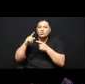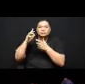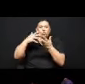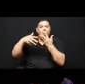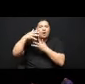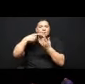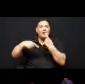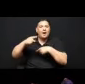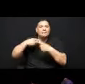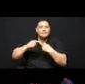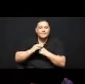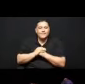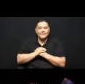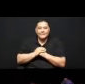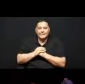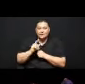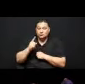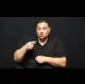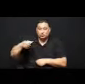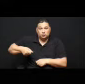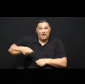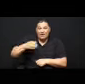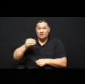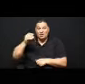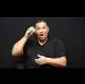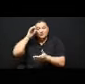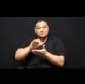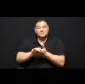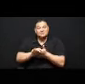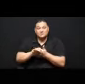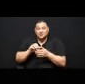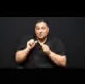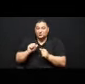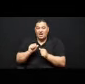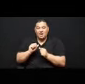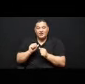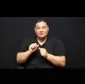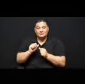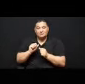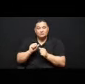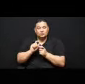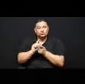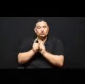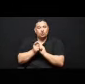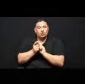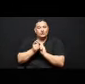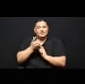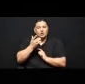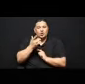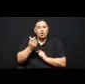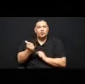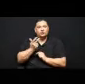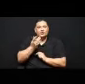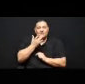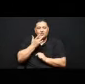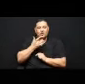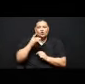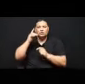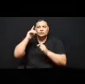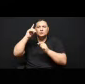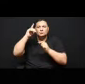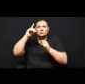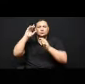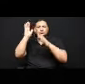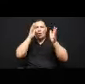and a husband. You return the favor. Storm clouds, bolts of lightning, flash floods,